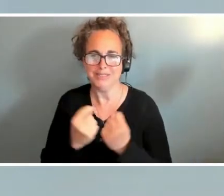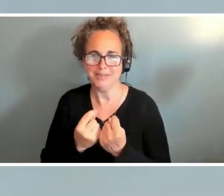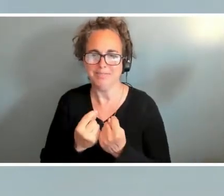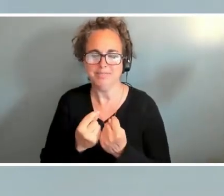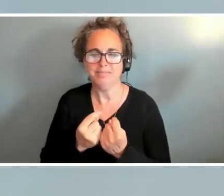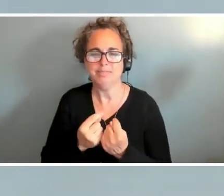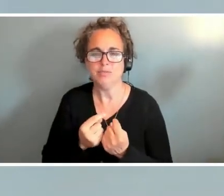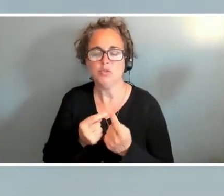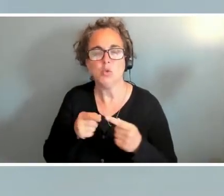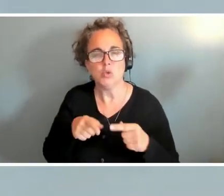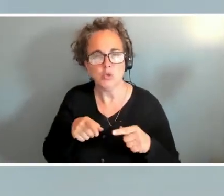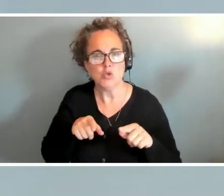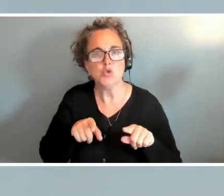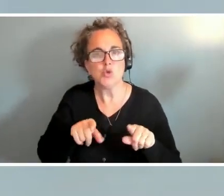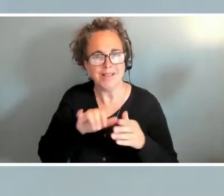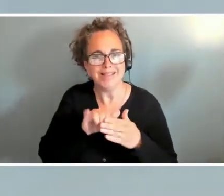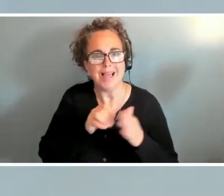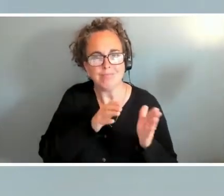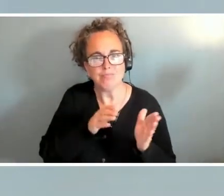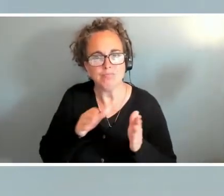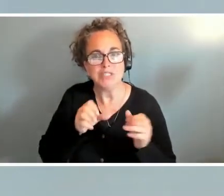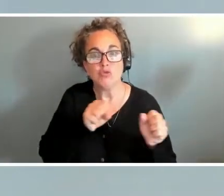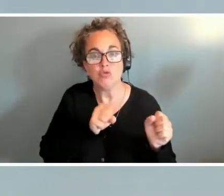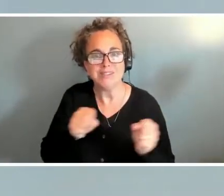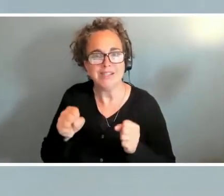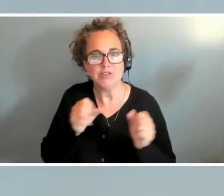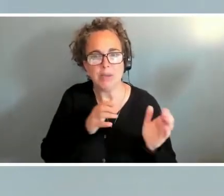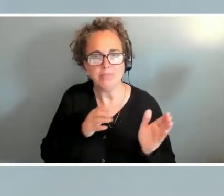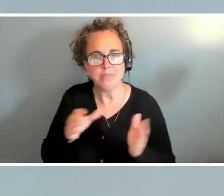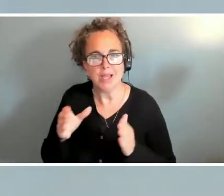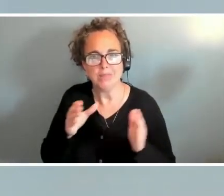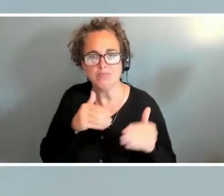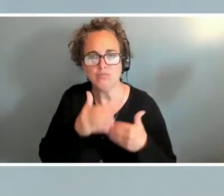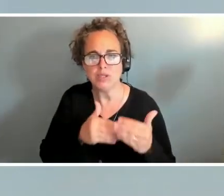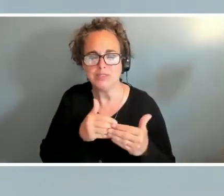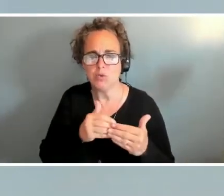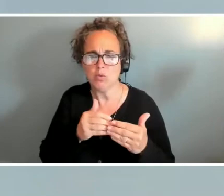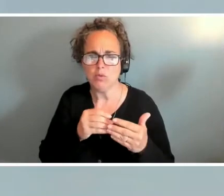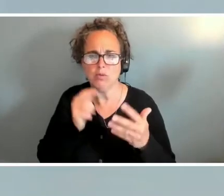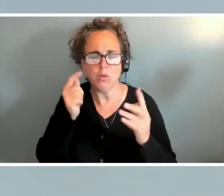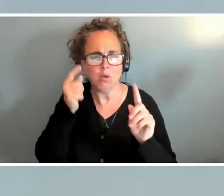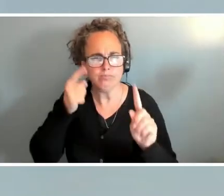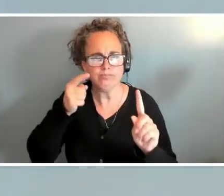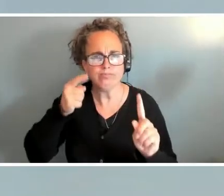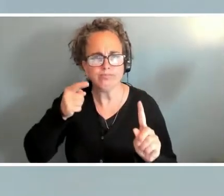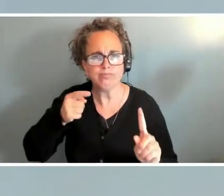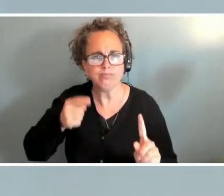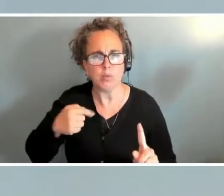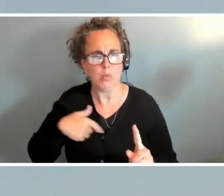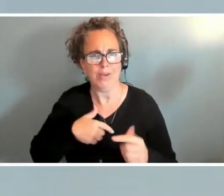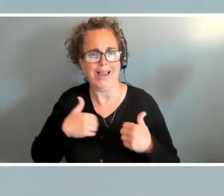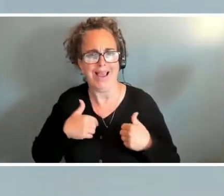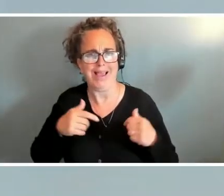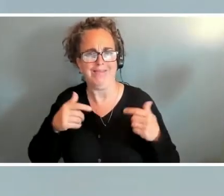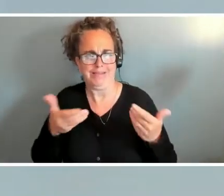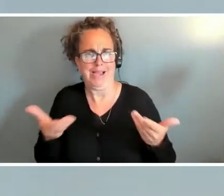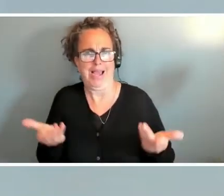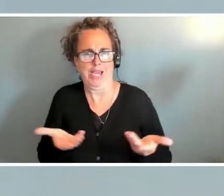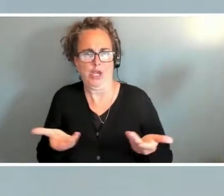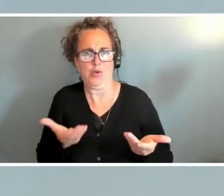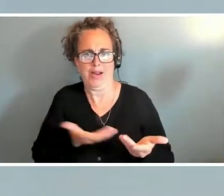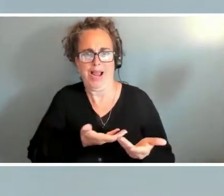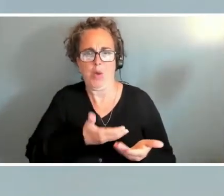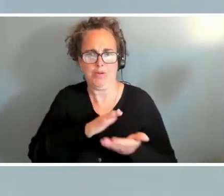planning process, we actually came to understand that everything we wanted to do as an academic department was